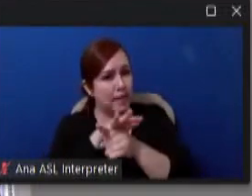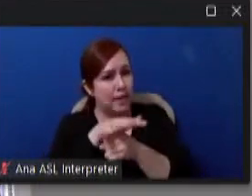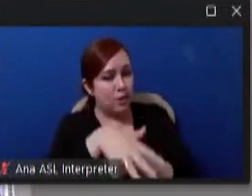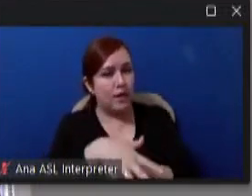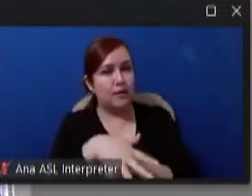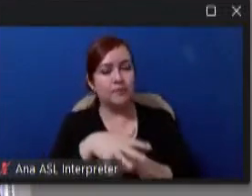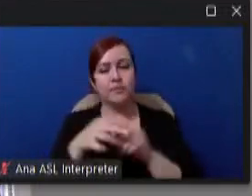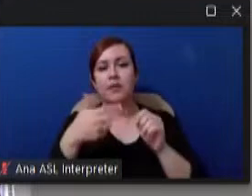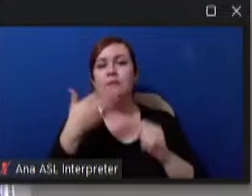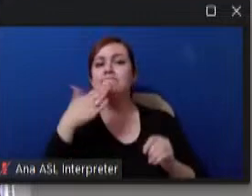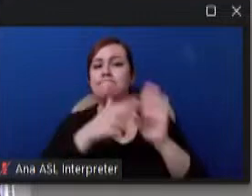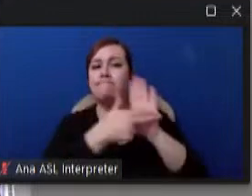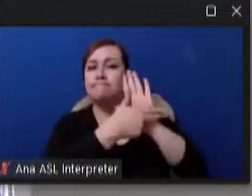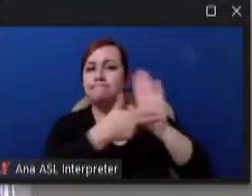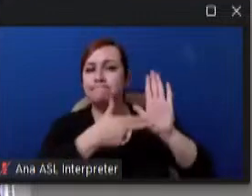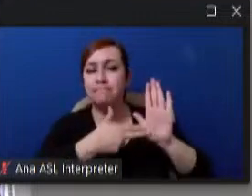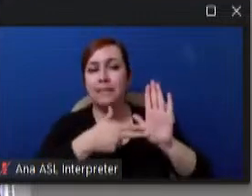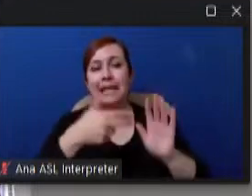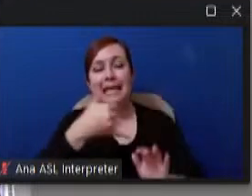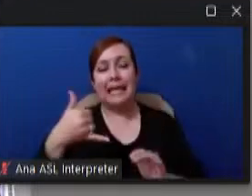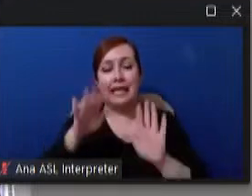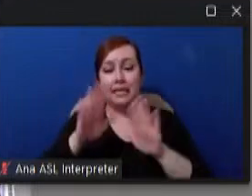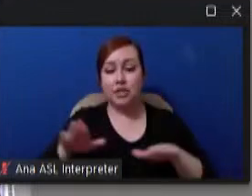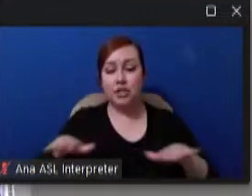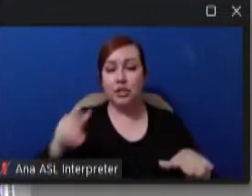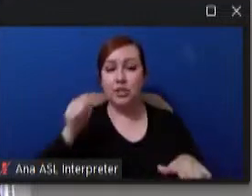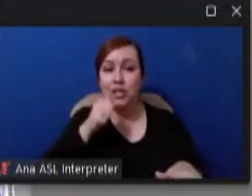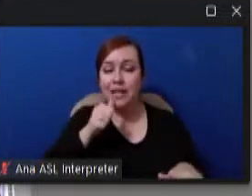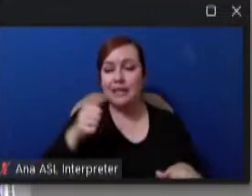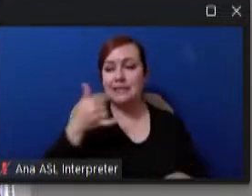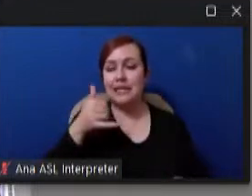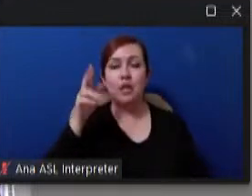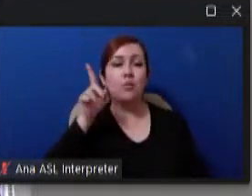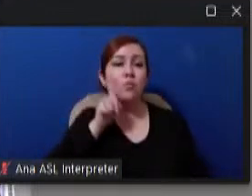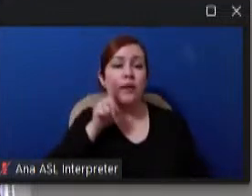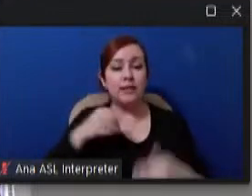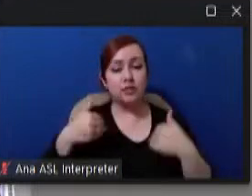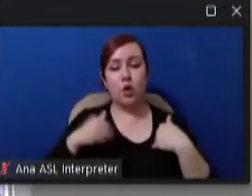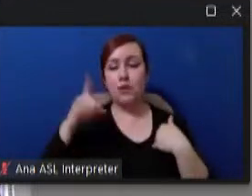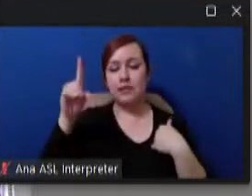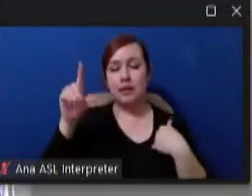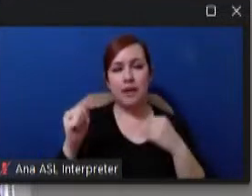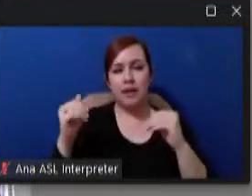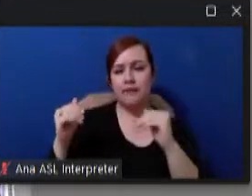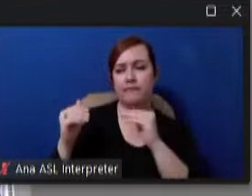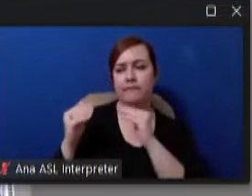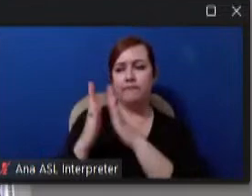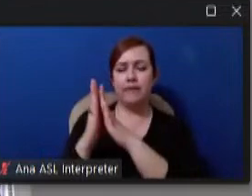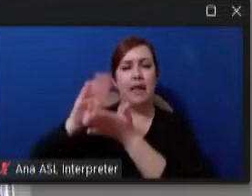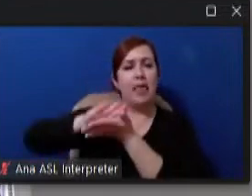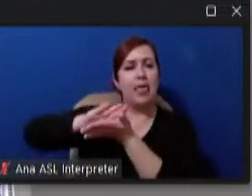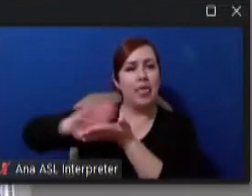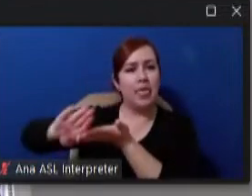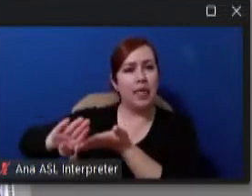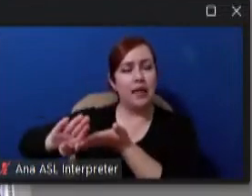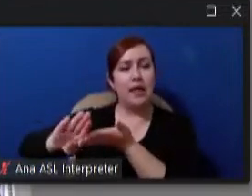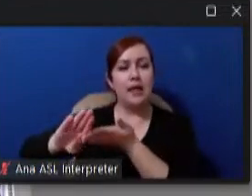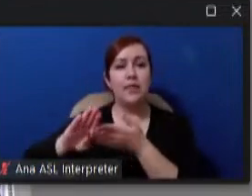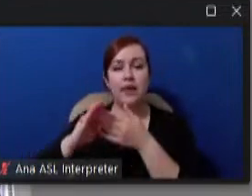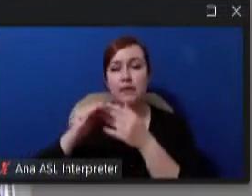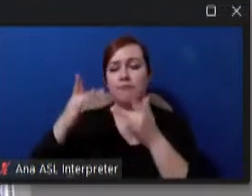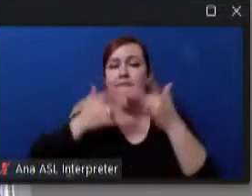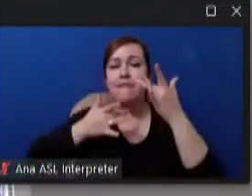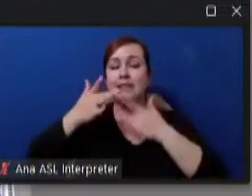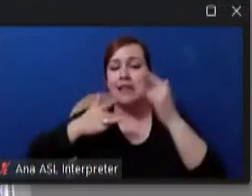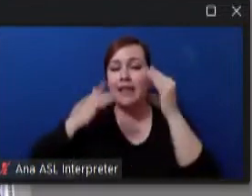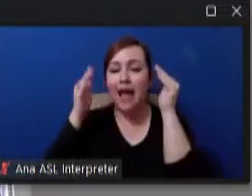to information, stigmatization, and women and girls with disabilities are up against